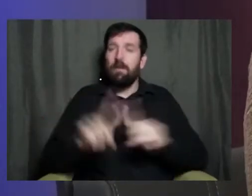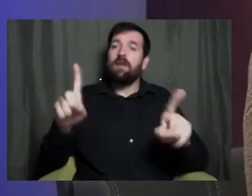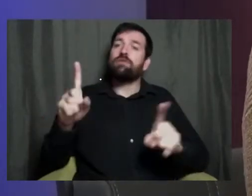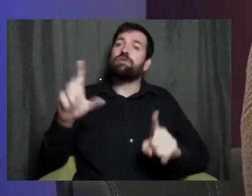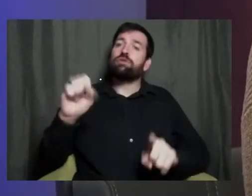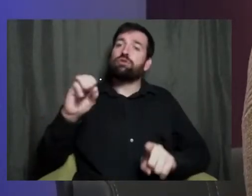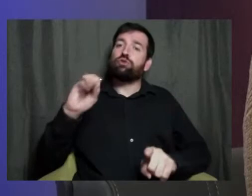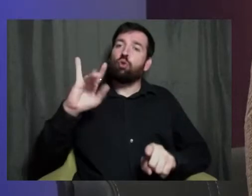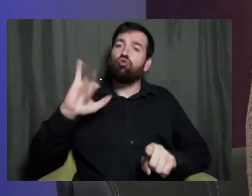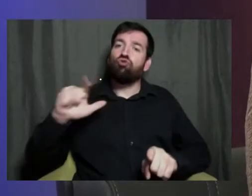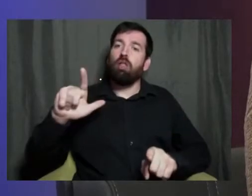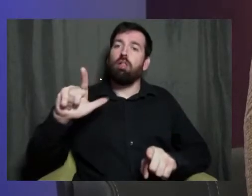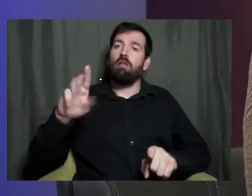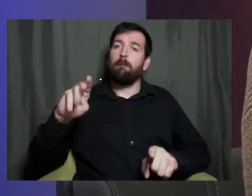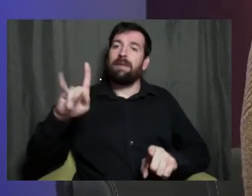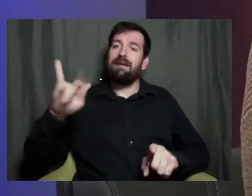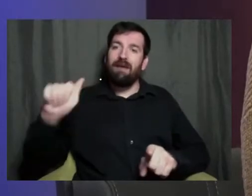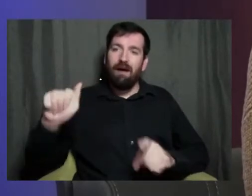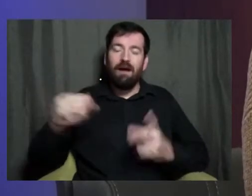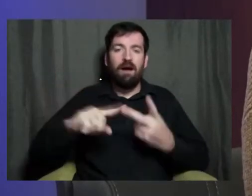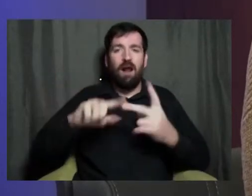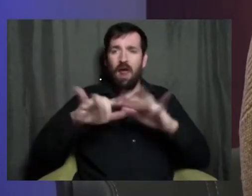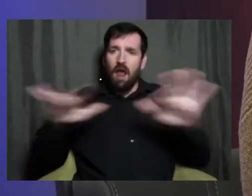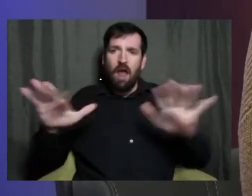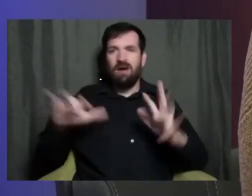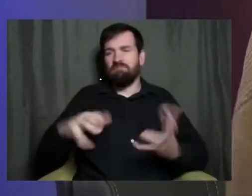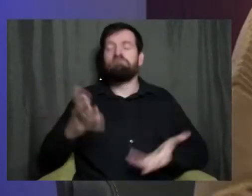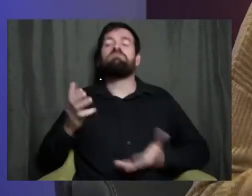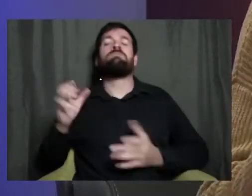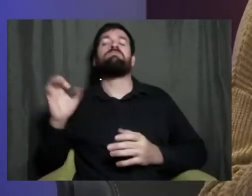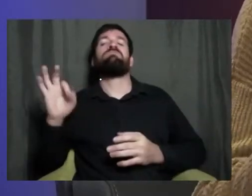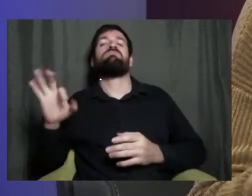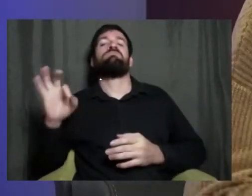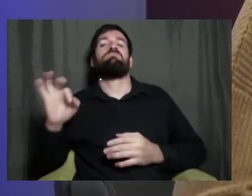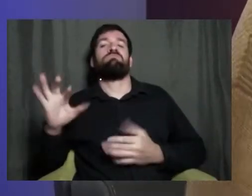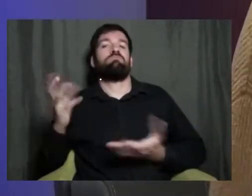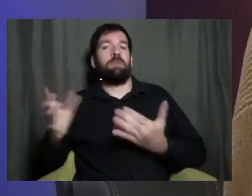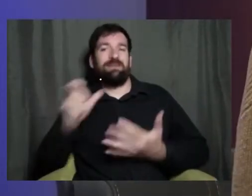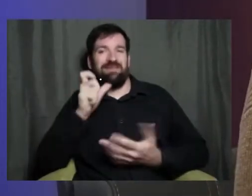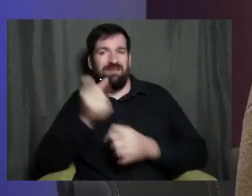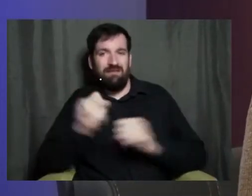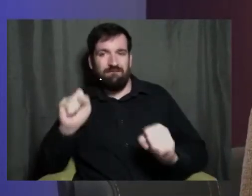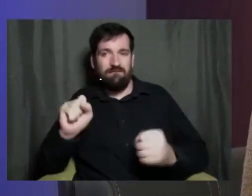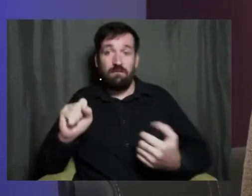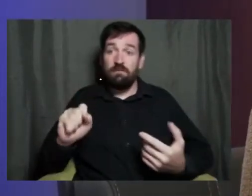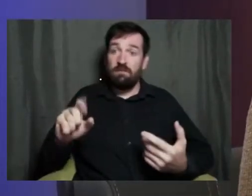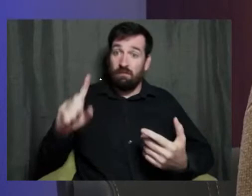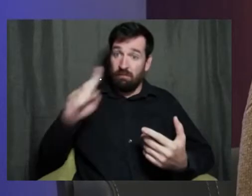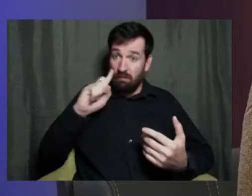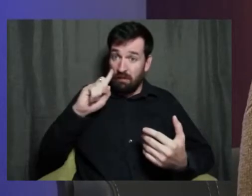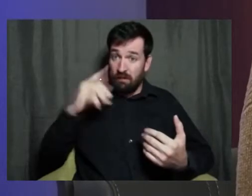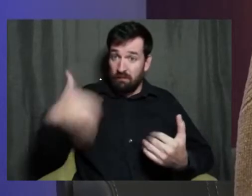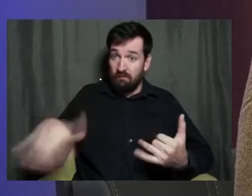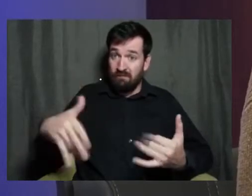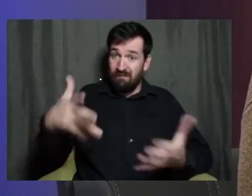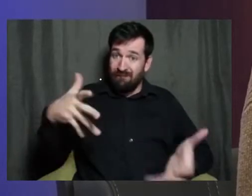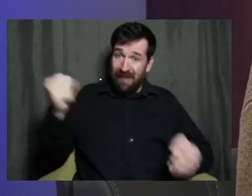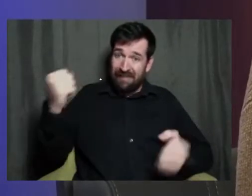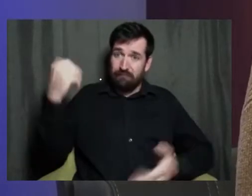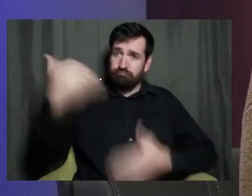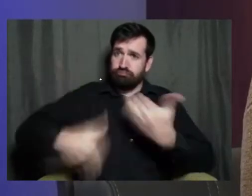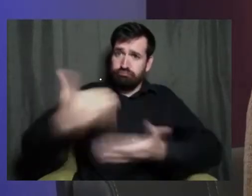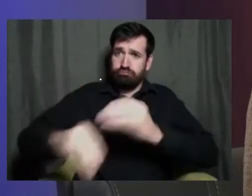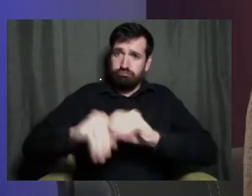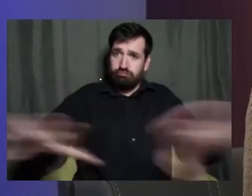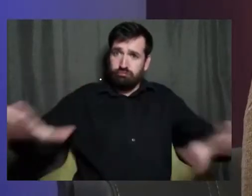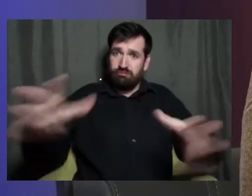of, maybe this isn't the most safe thing. When we think about how quickly the vaccine was rolled out, people give hesitation and